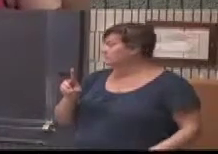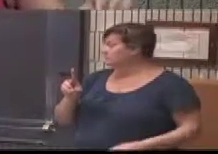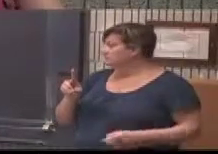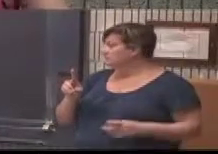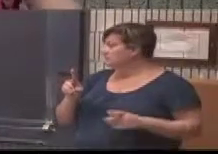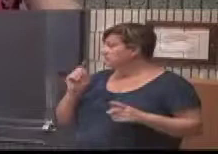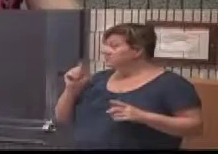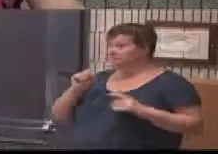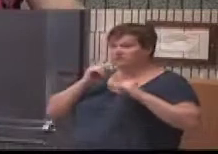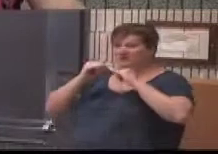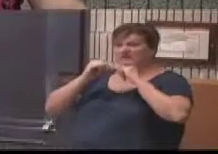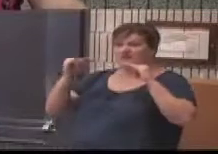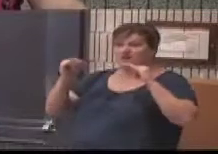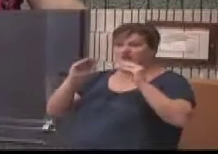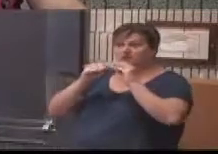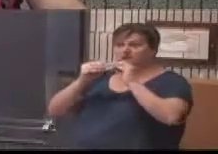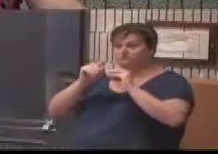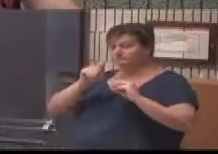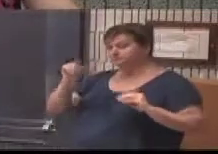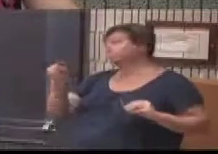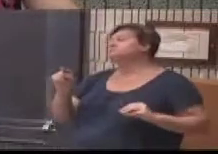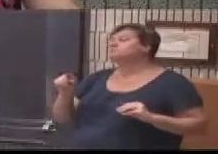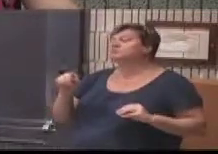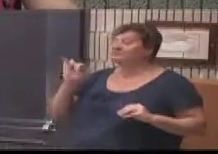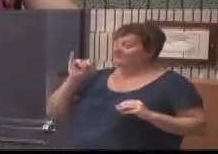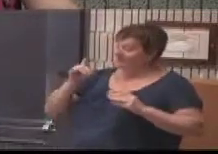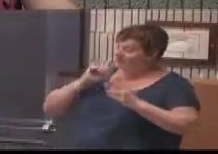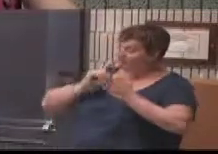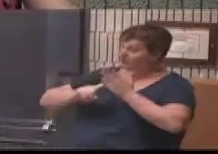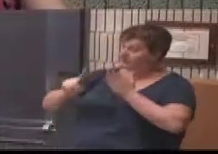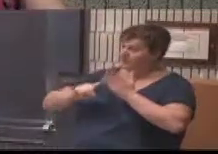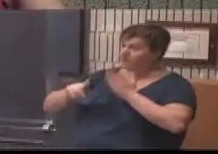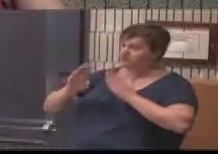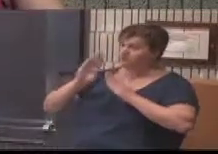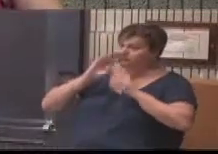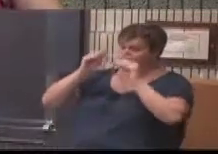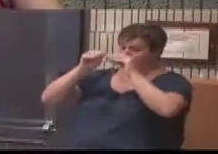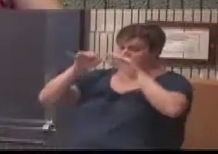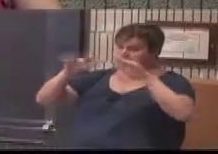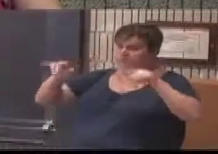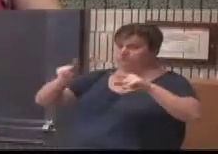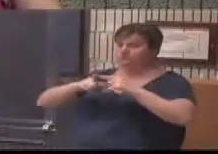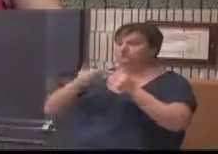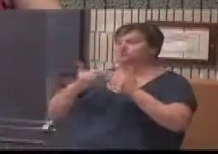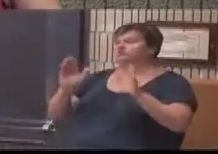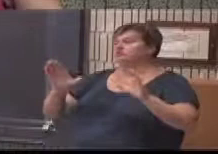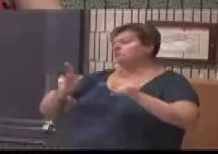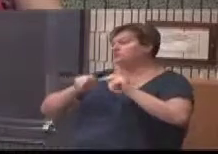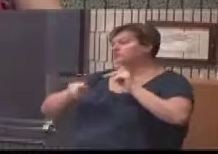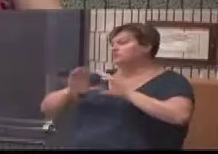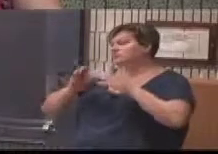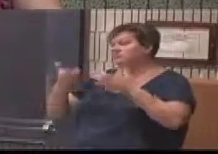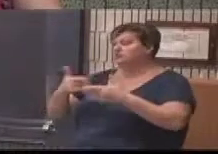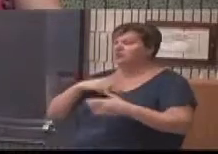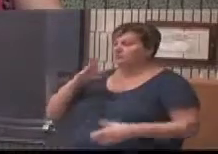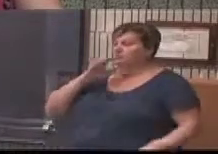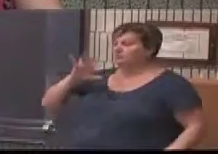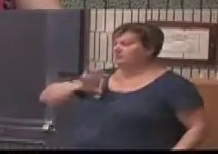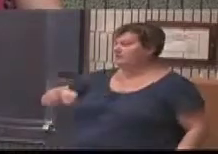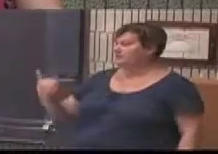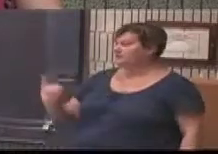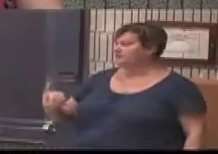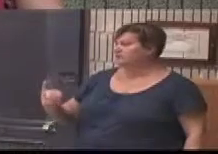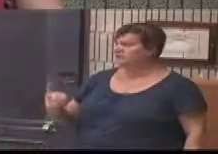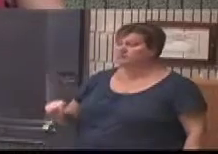actual line item, that research then will then trickle over into the general population, of which I'll benefit from too.